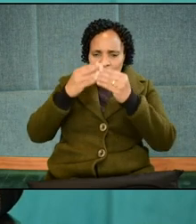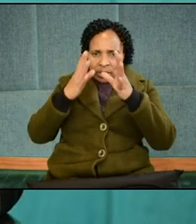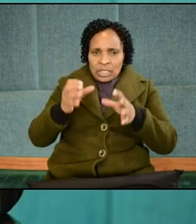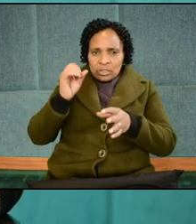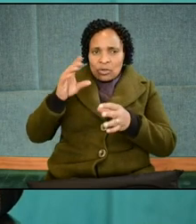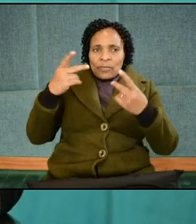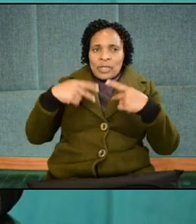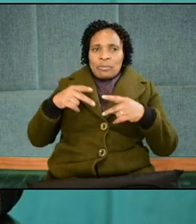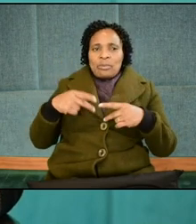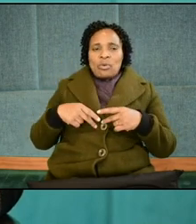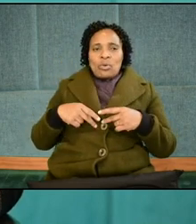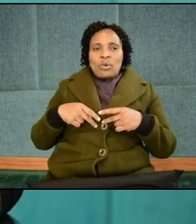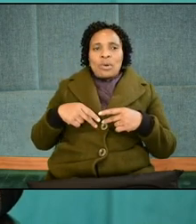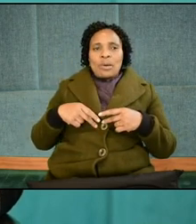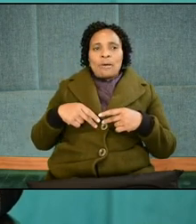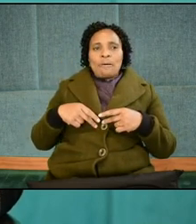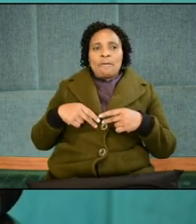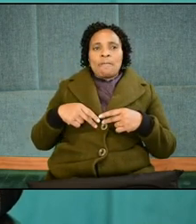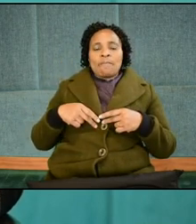people